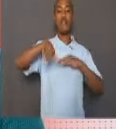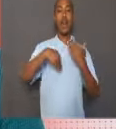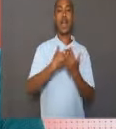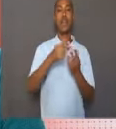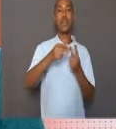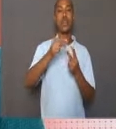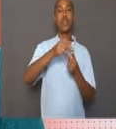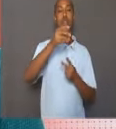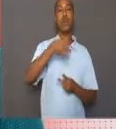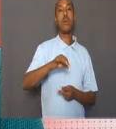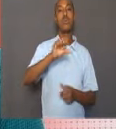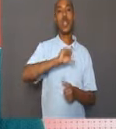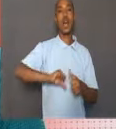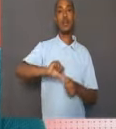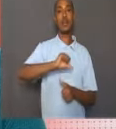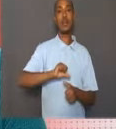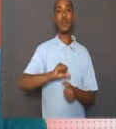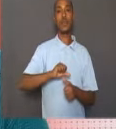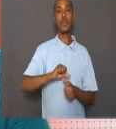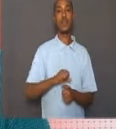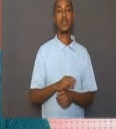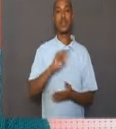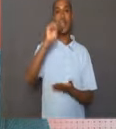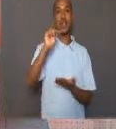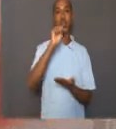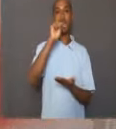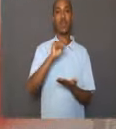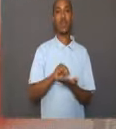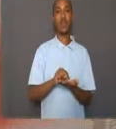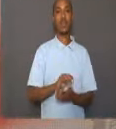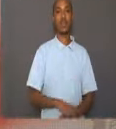constituent of the atom, the neutron.